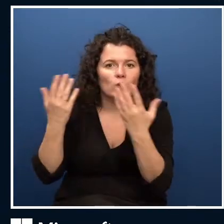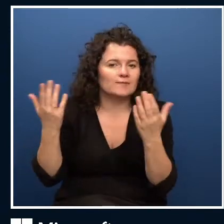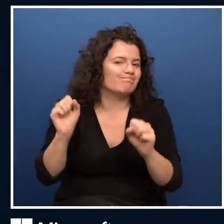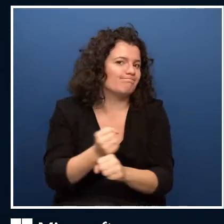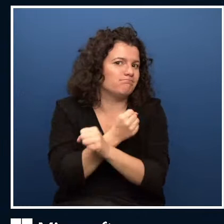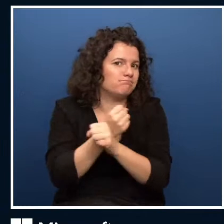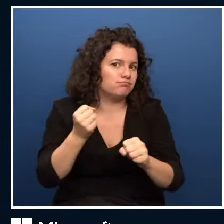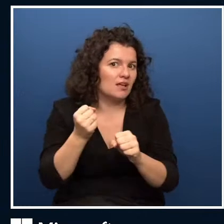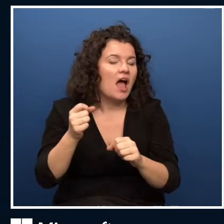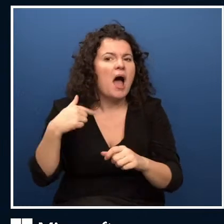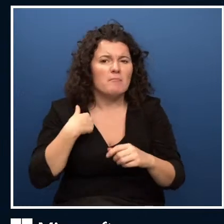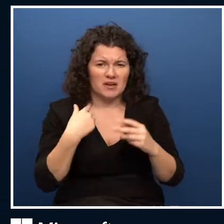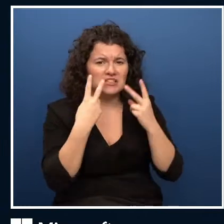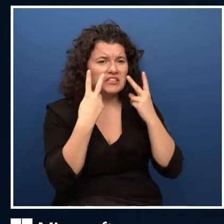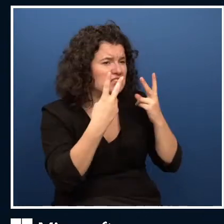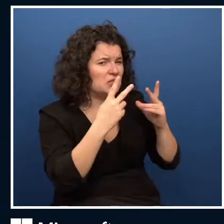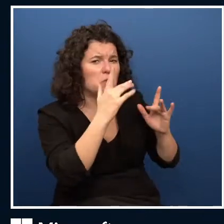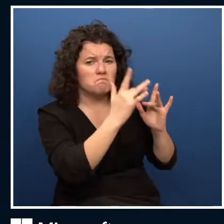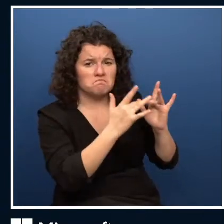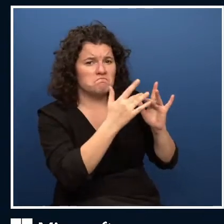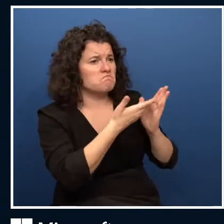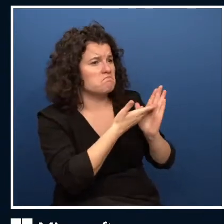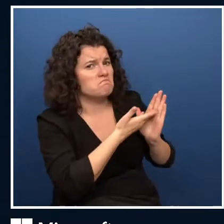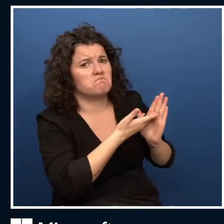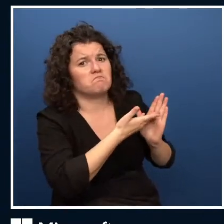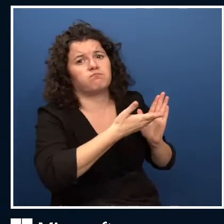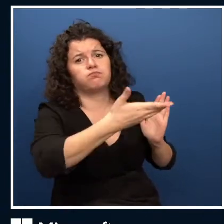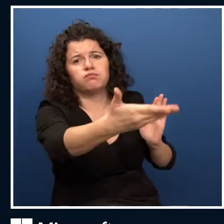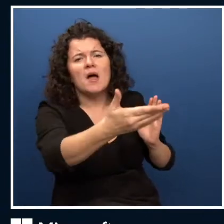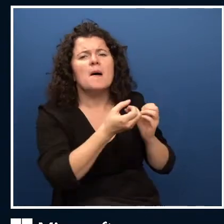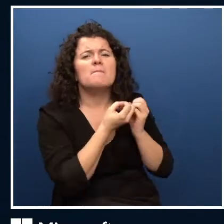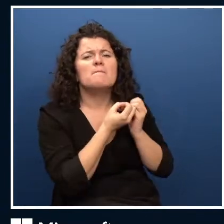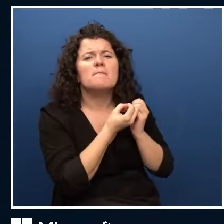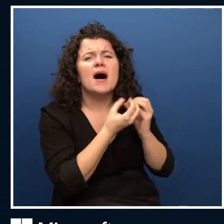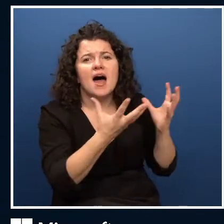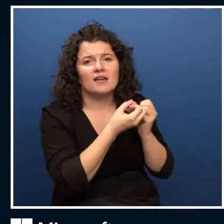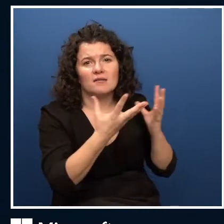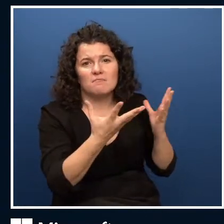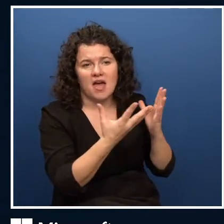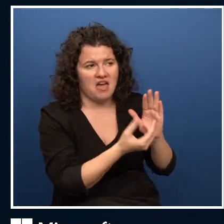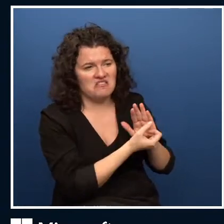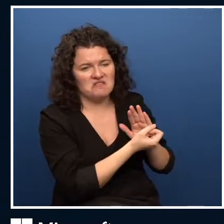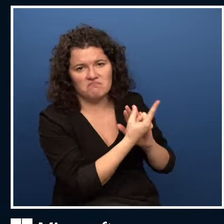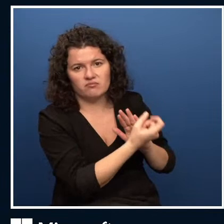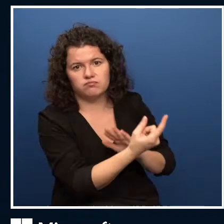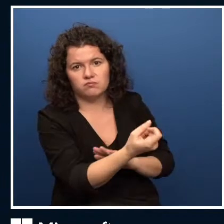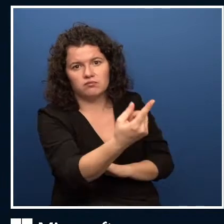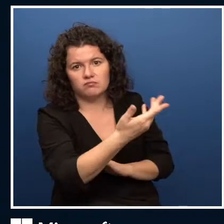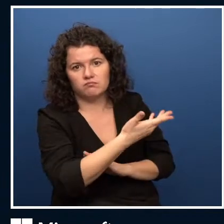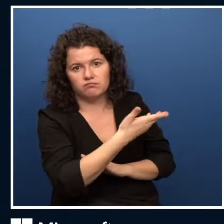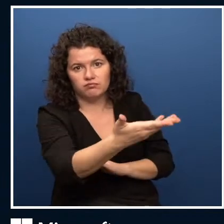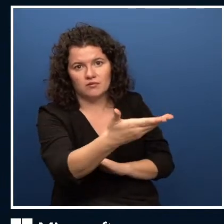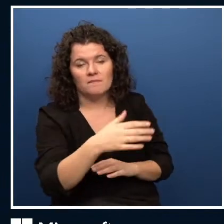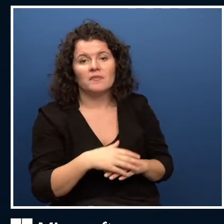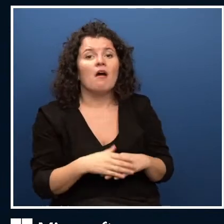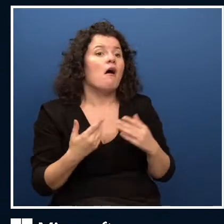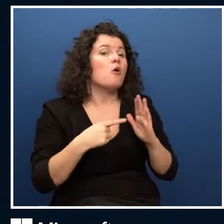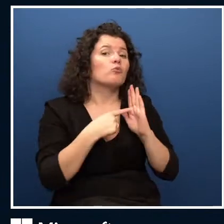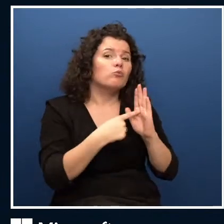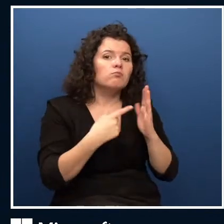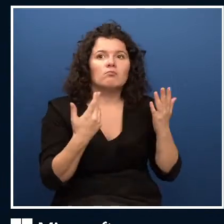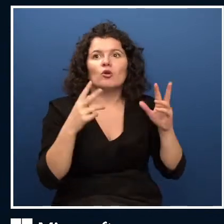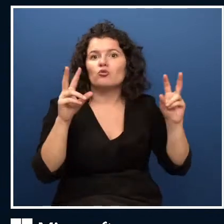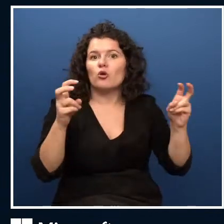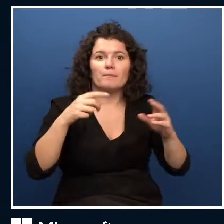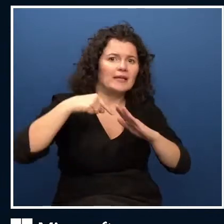out there today. There's courses by Stanford and Coursera, which is free, and there's deep learning AI courses, and there's also Microsoft